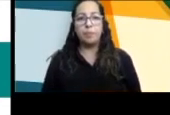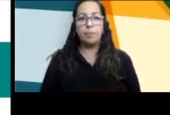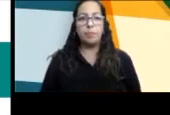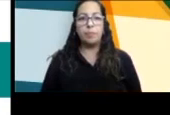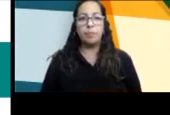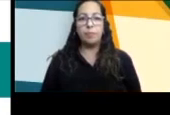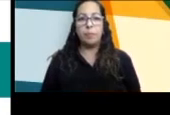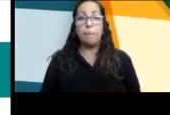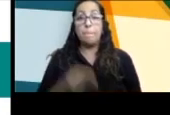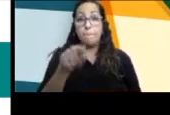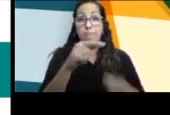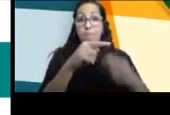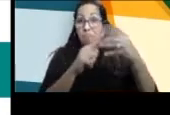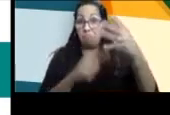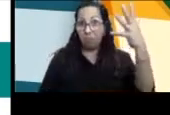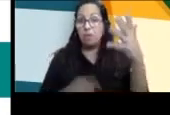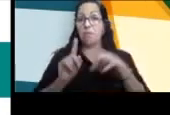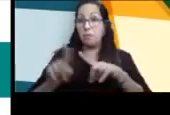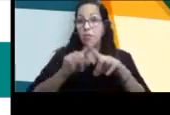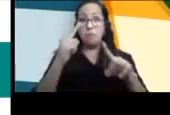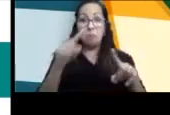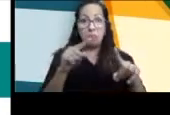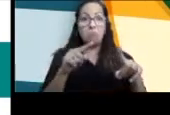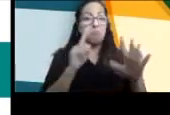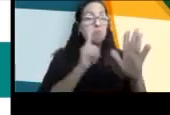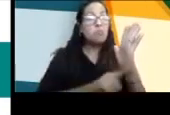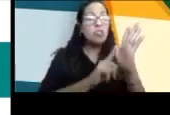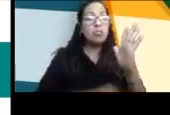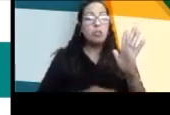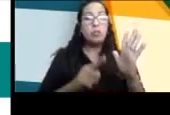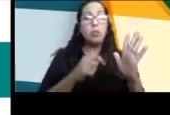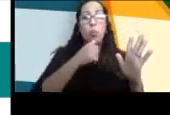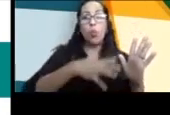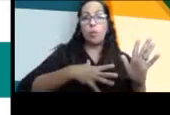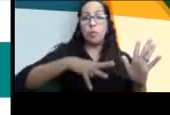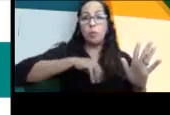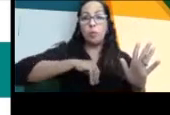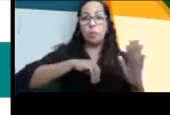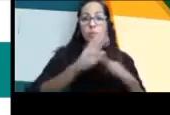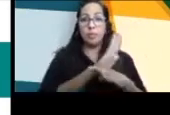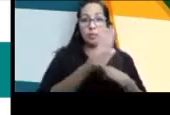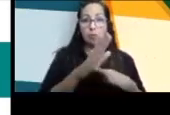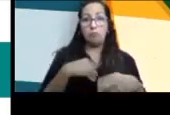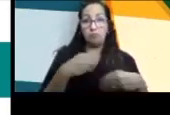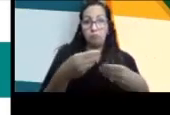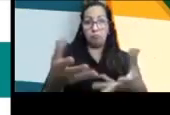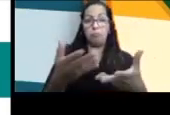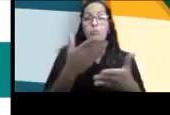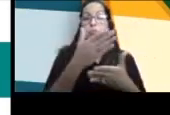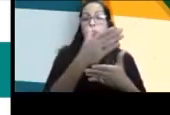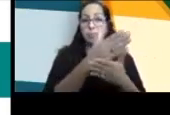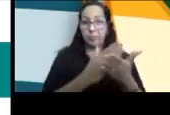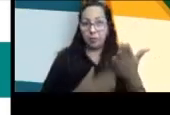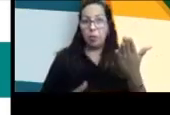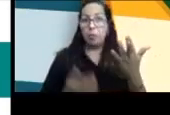These are several resources for locating minority or woman-owned businesses. We have provided you some